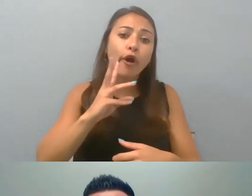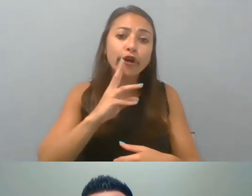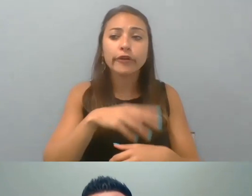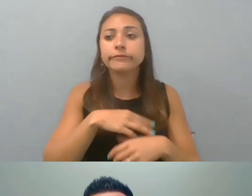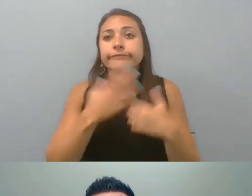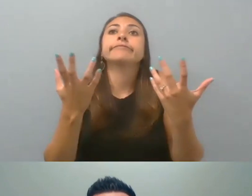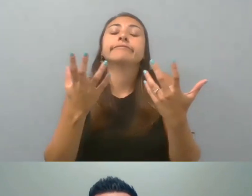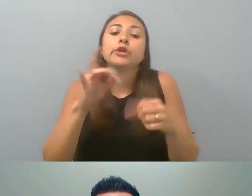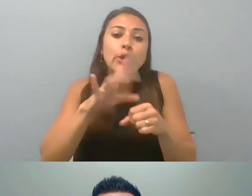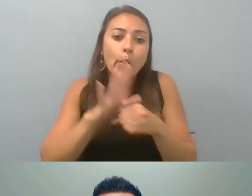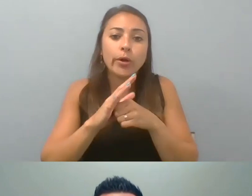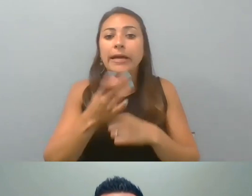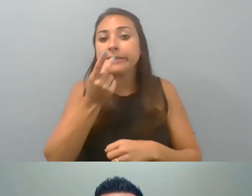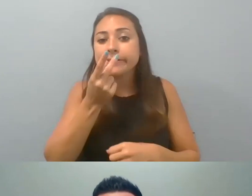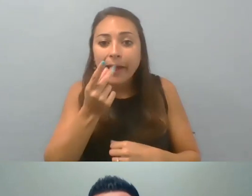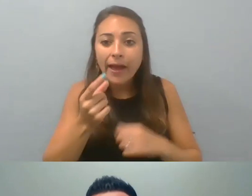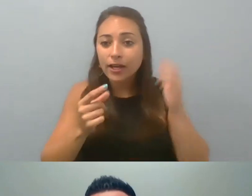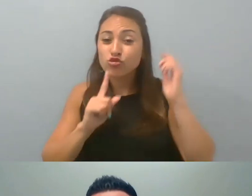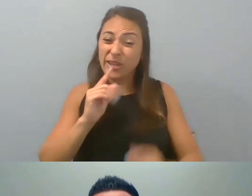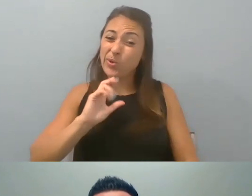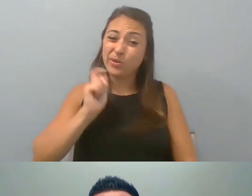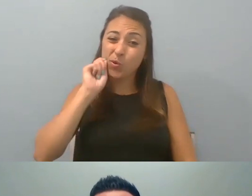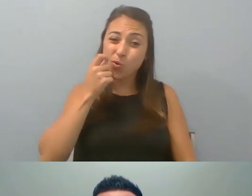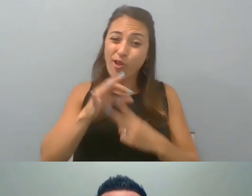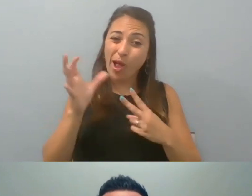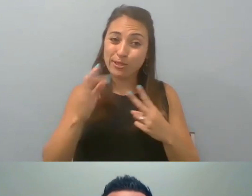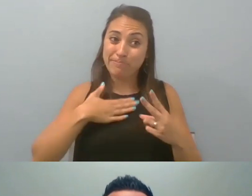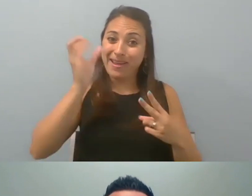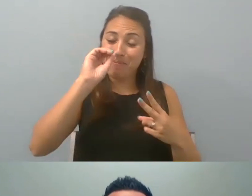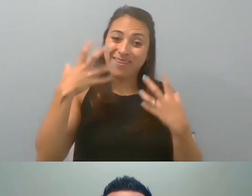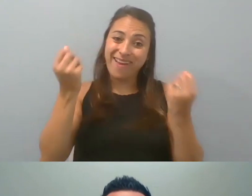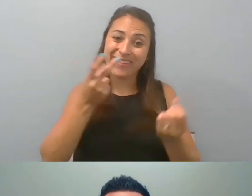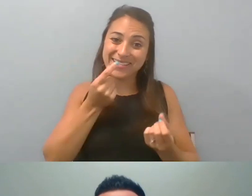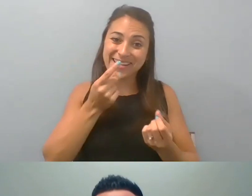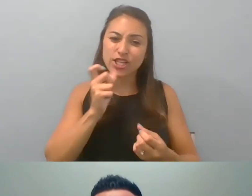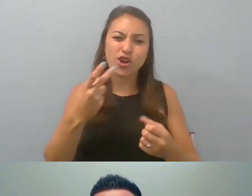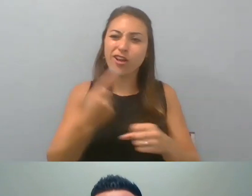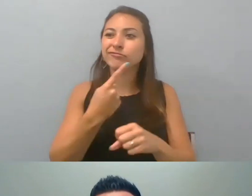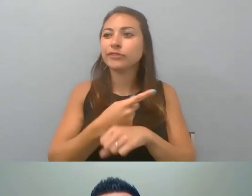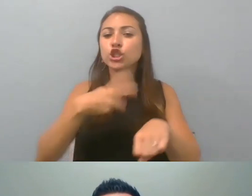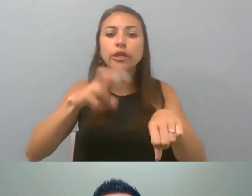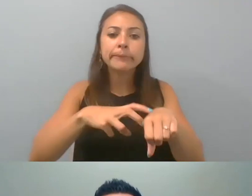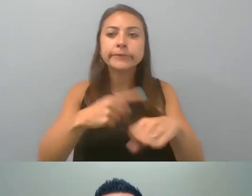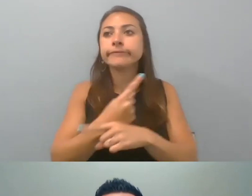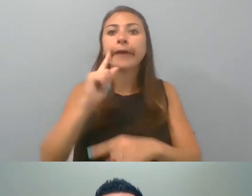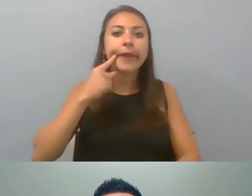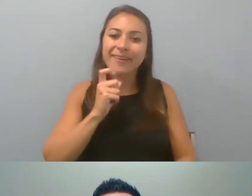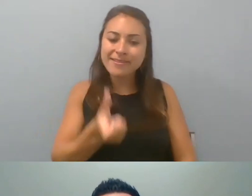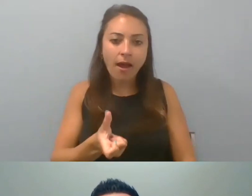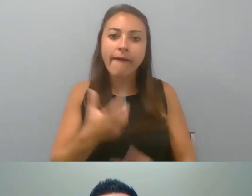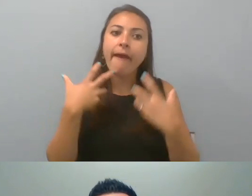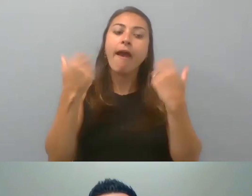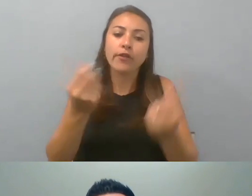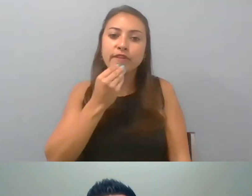the years and have some really cool offerings, in my opinion, healthy snacks, not your traditional vending offerings. And they're